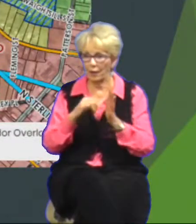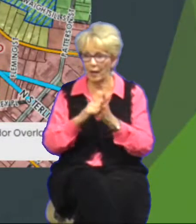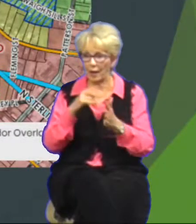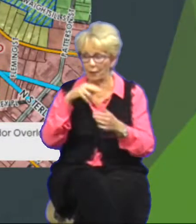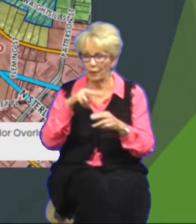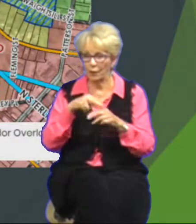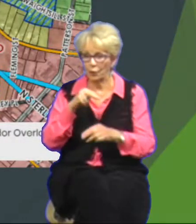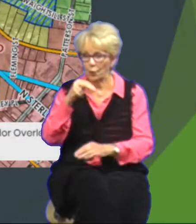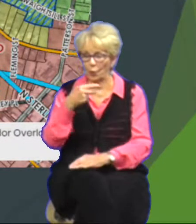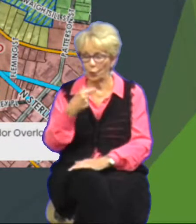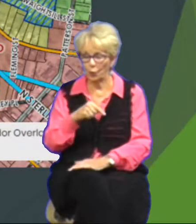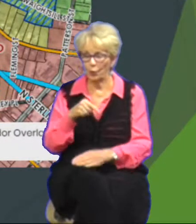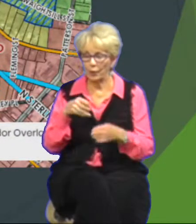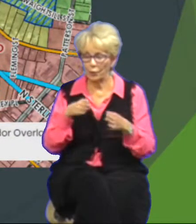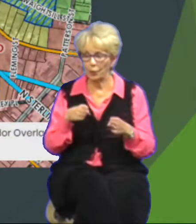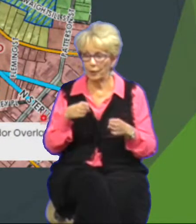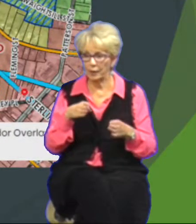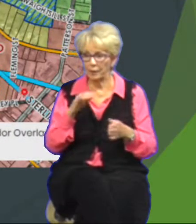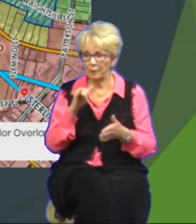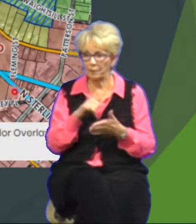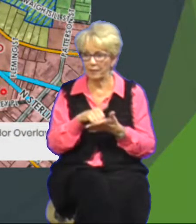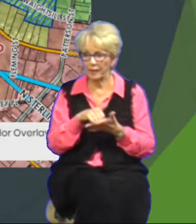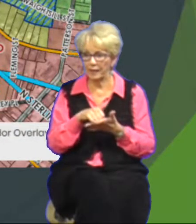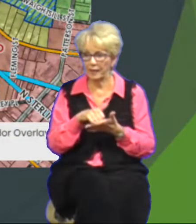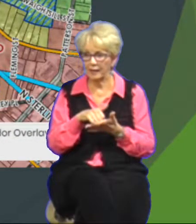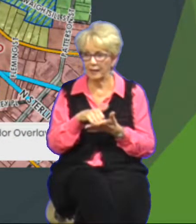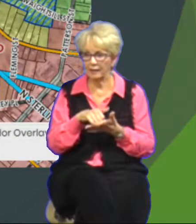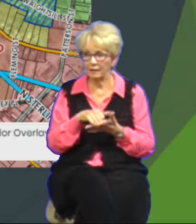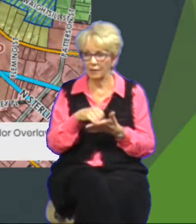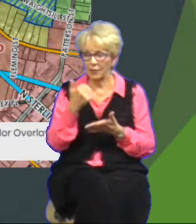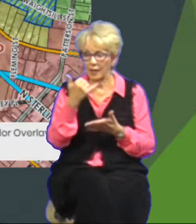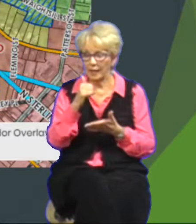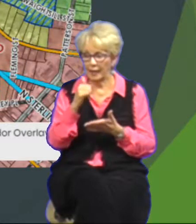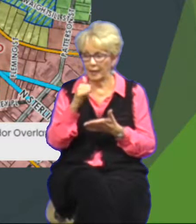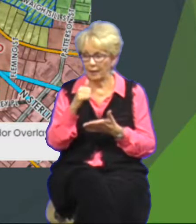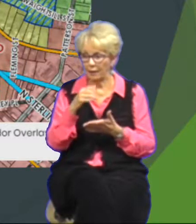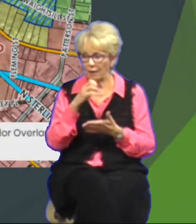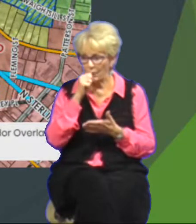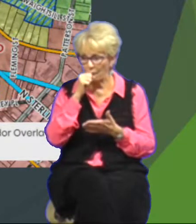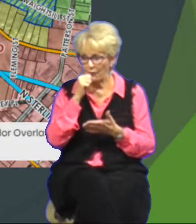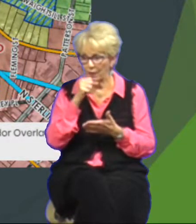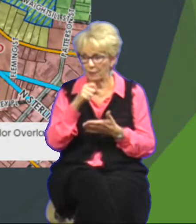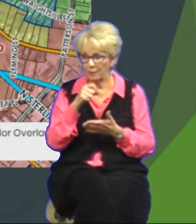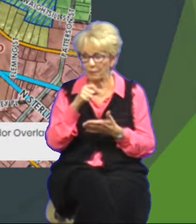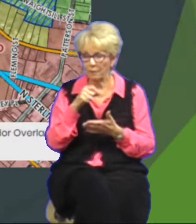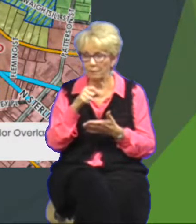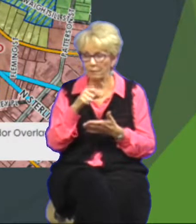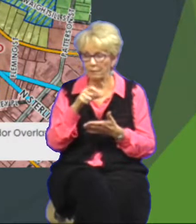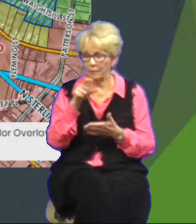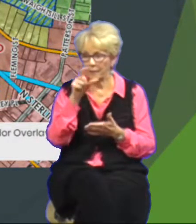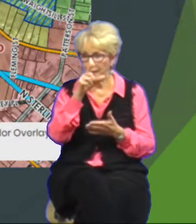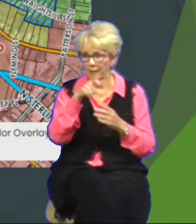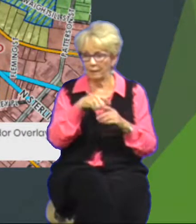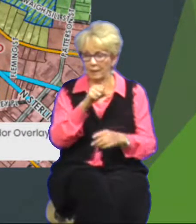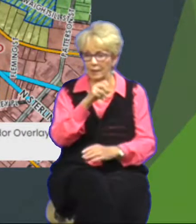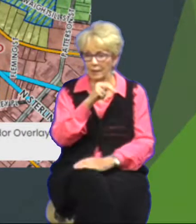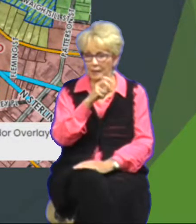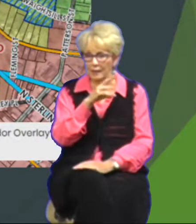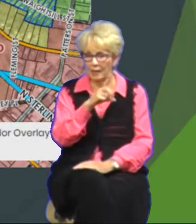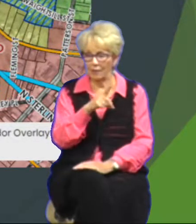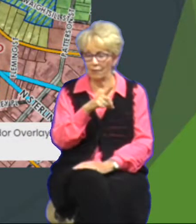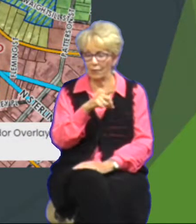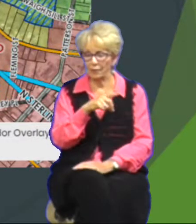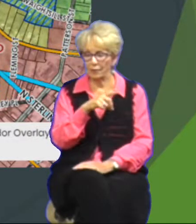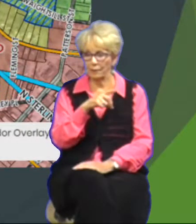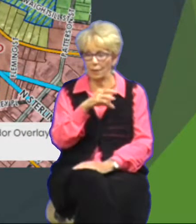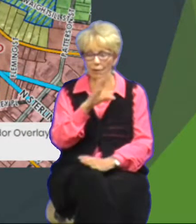North Green Street. And this, if you see the yellow or orange hatching that extends from Sanford,